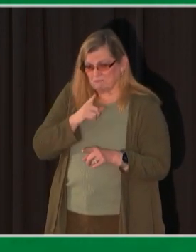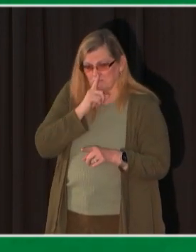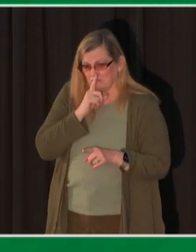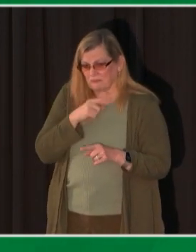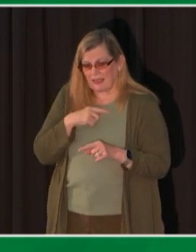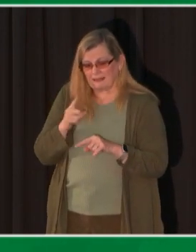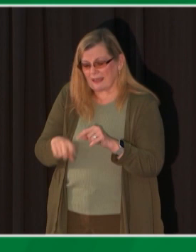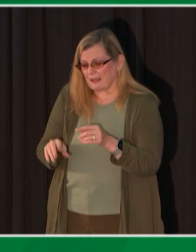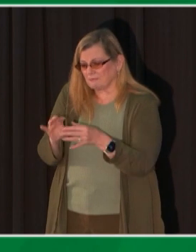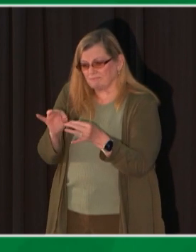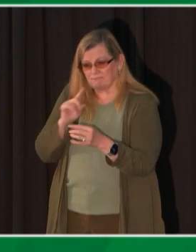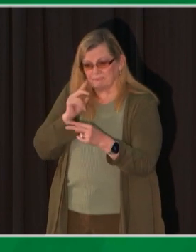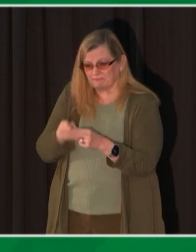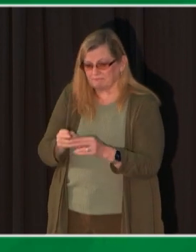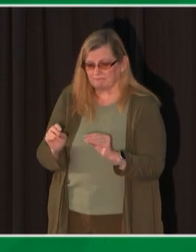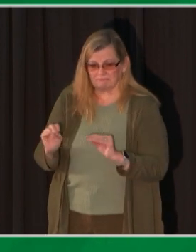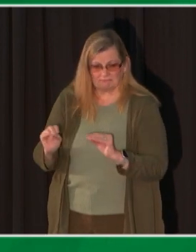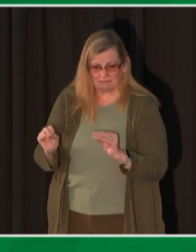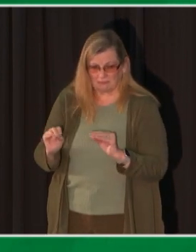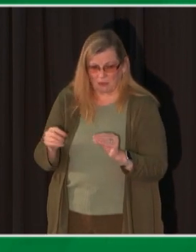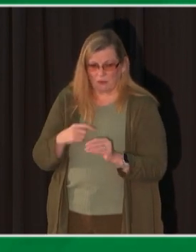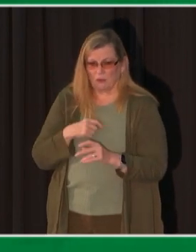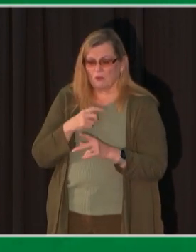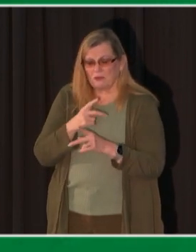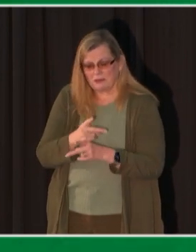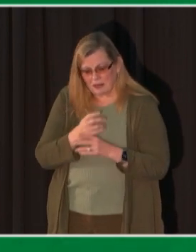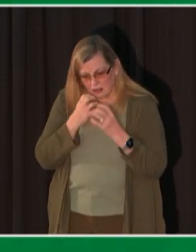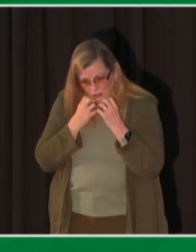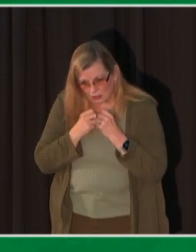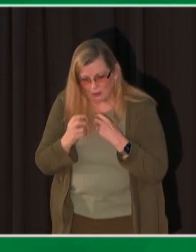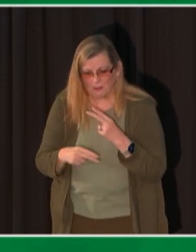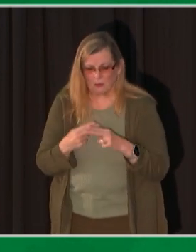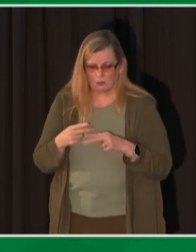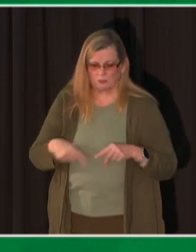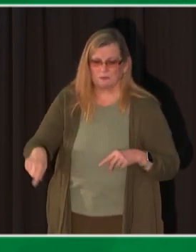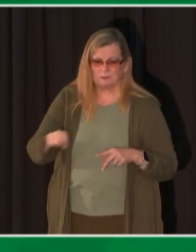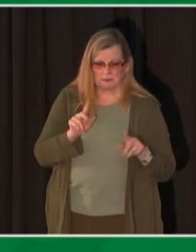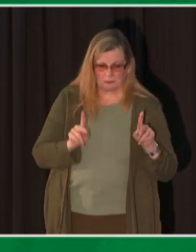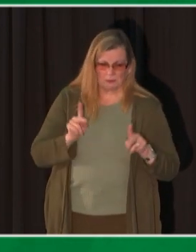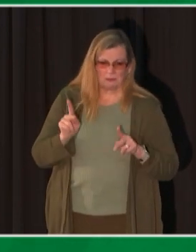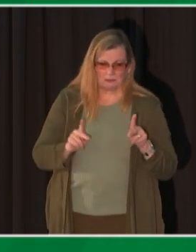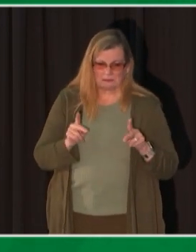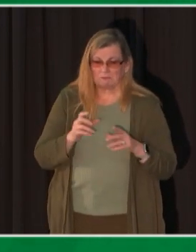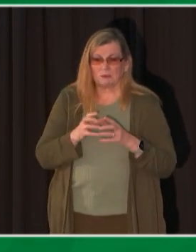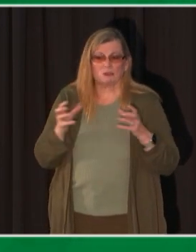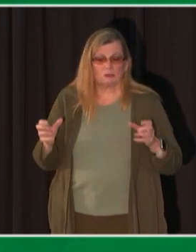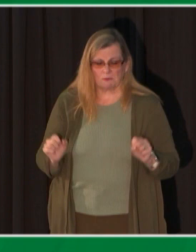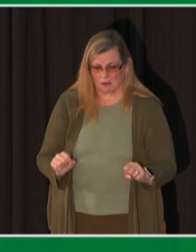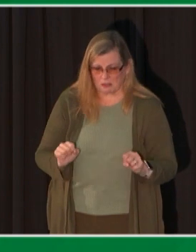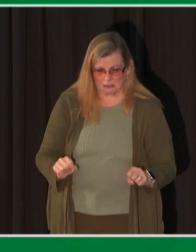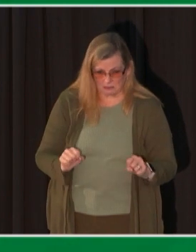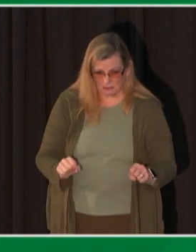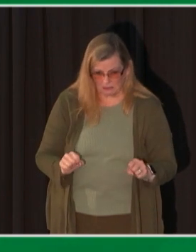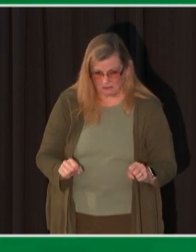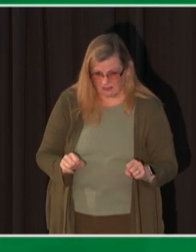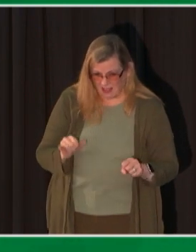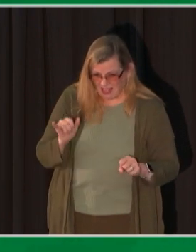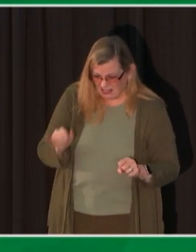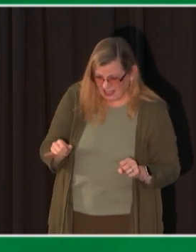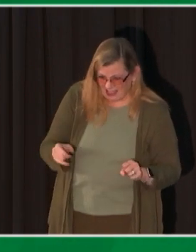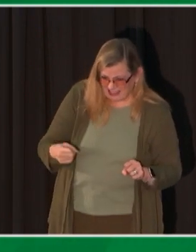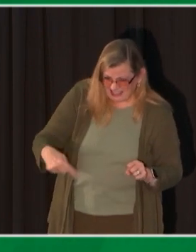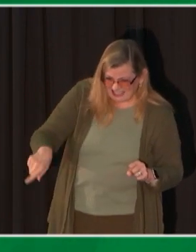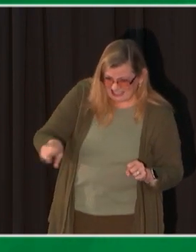the best way that we can. We're allowing them to we're affording the population to have a place to convalesce and